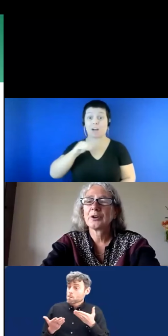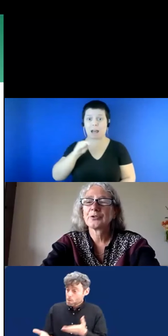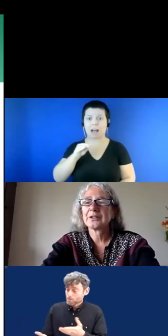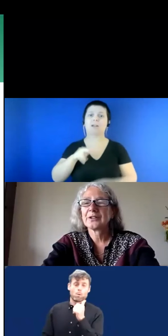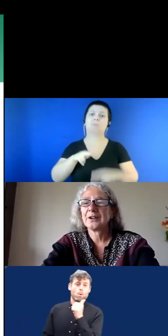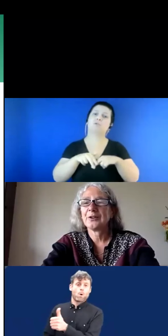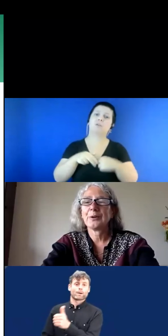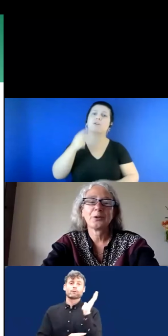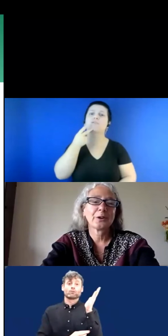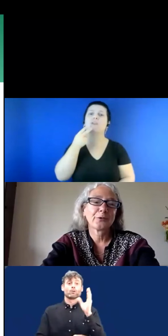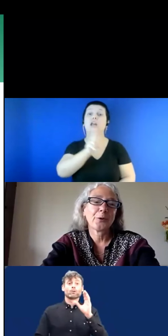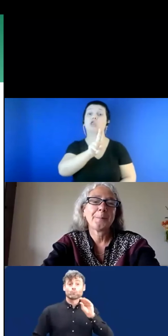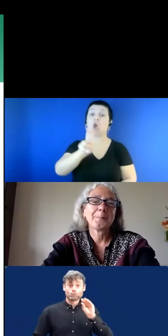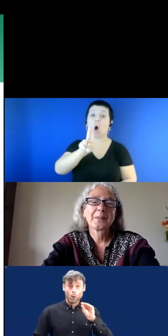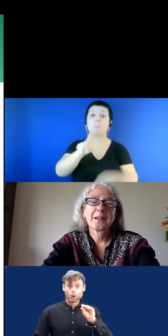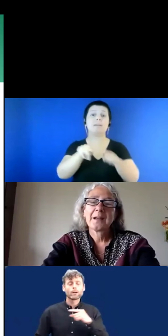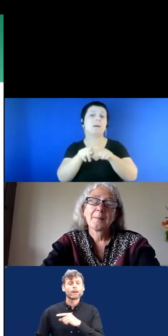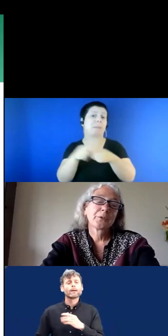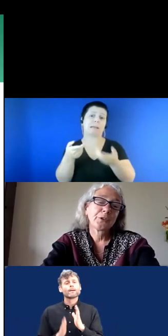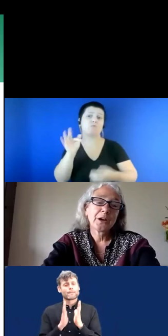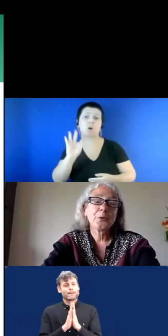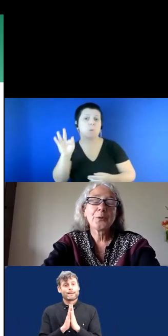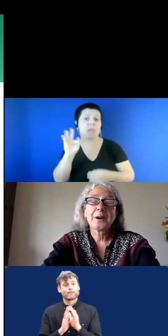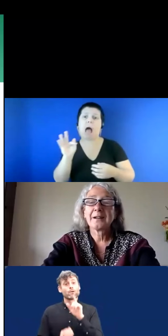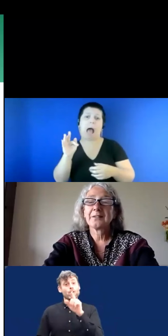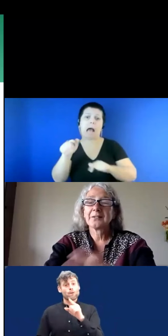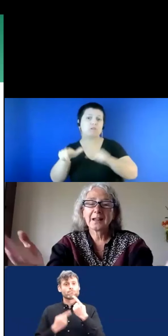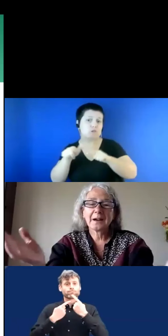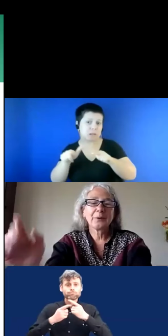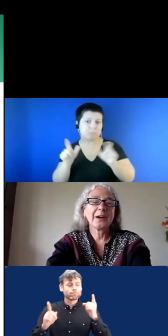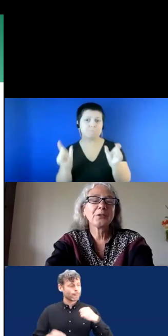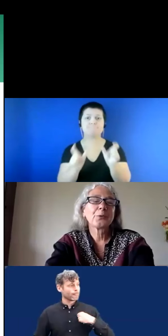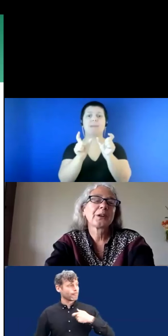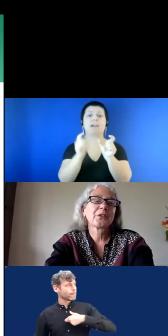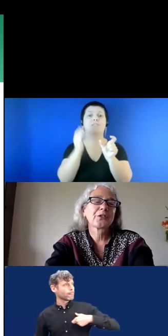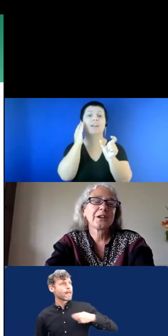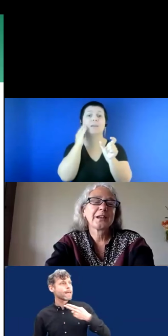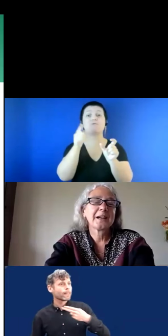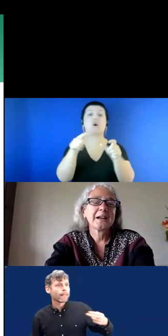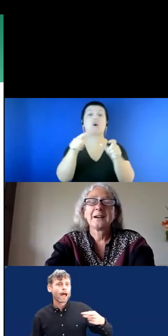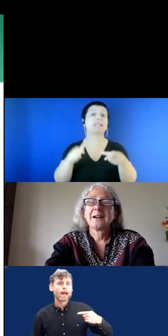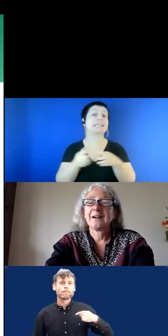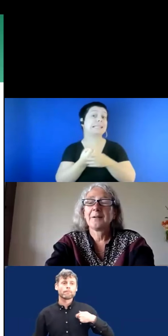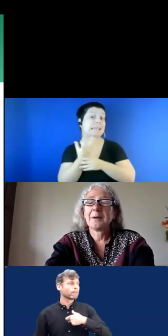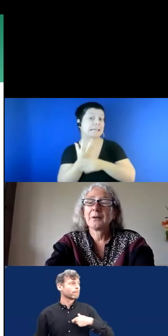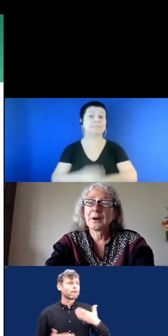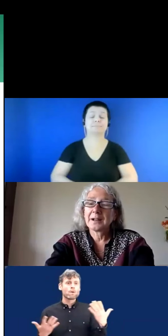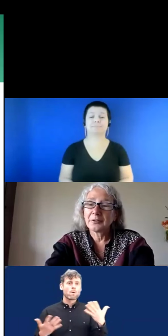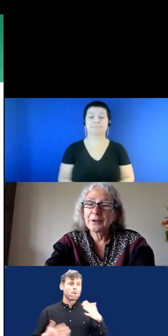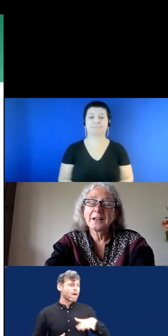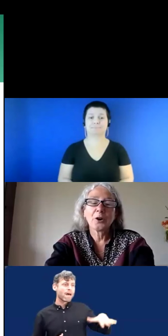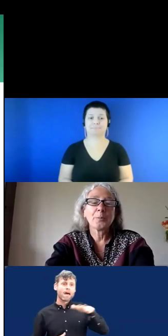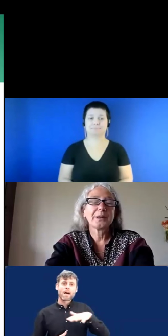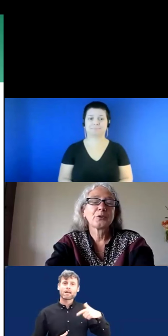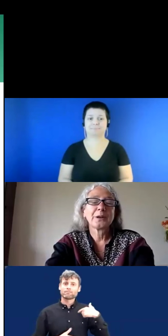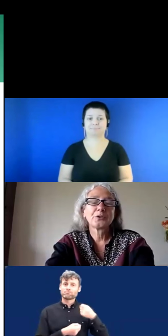your background is and where you are from. But for now, I will end with saying I